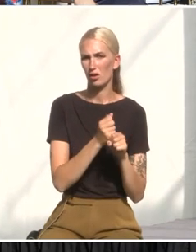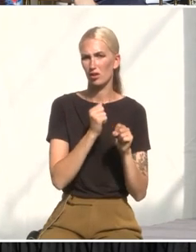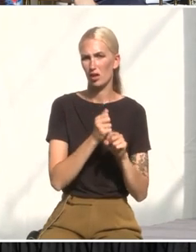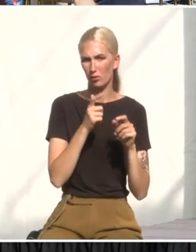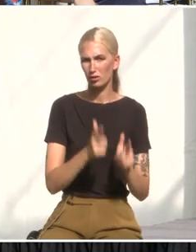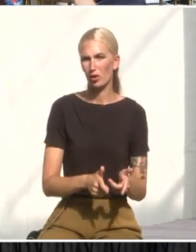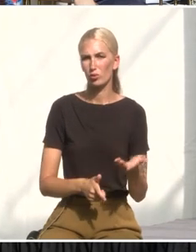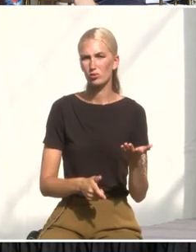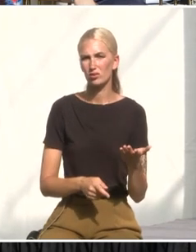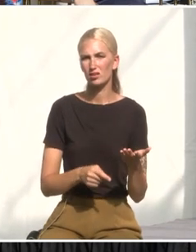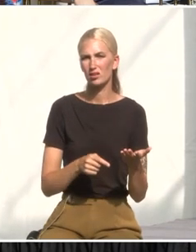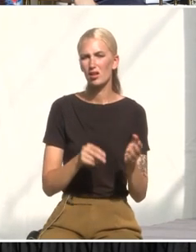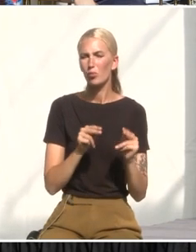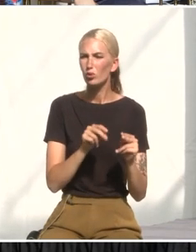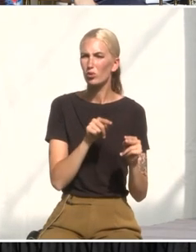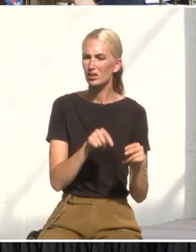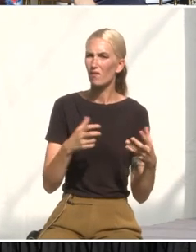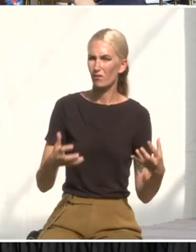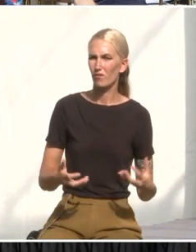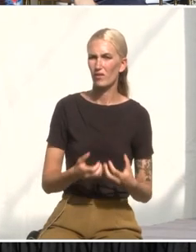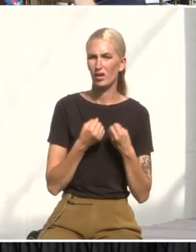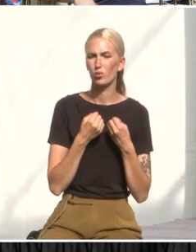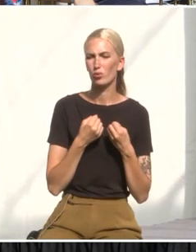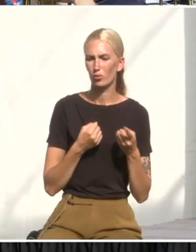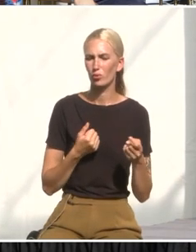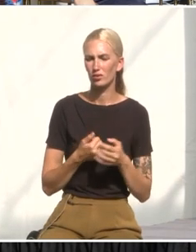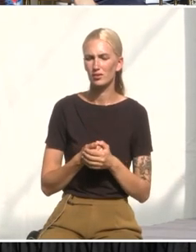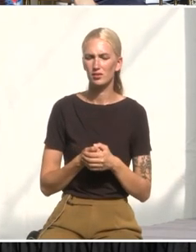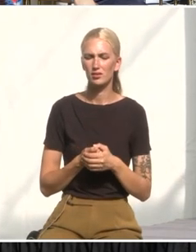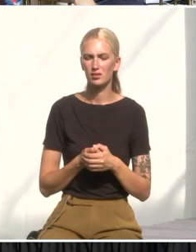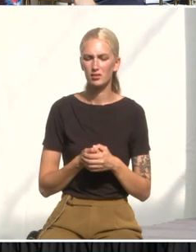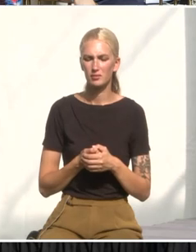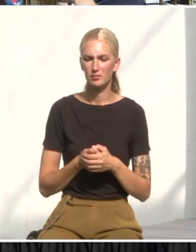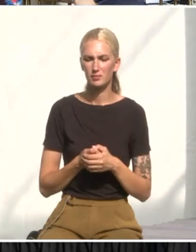quite challenging doing that. We have some